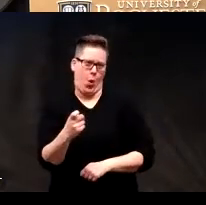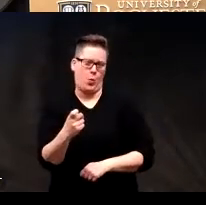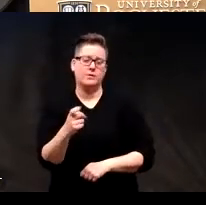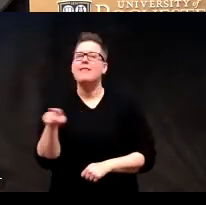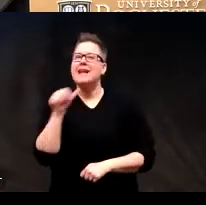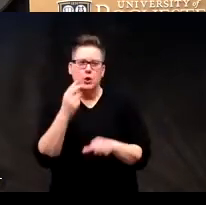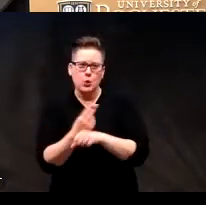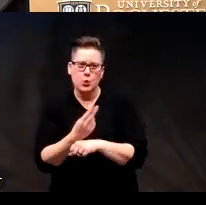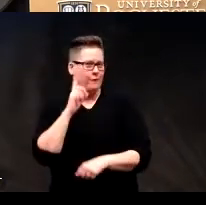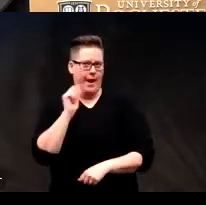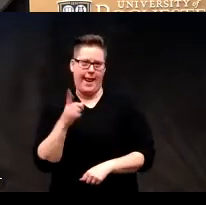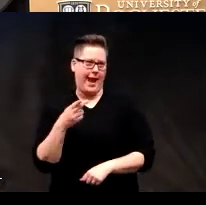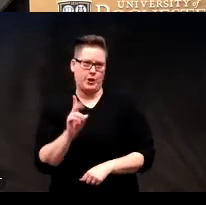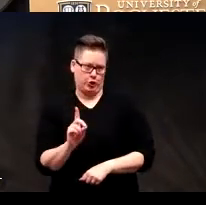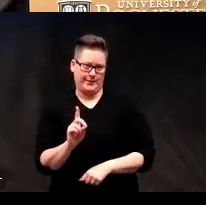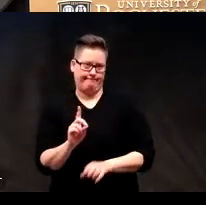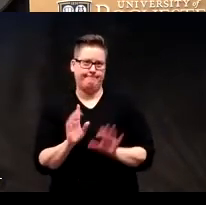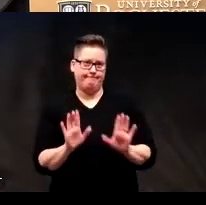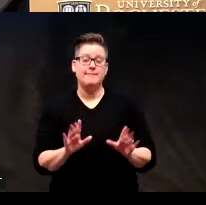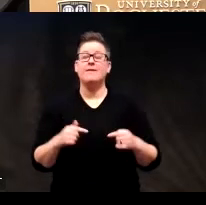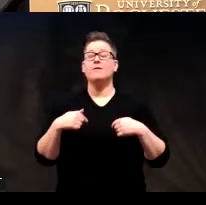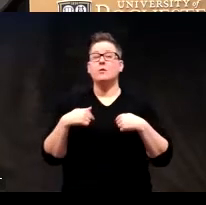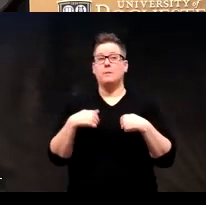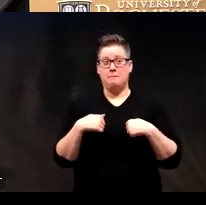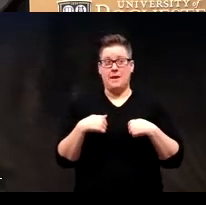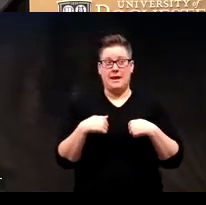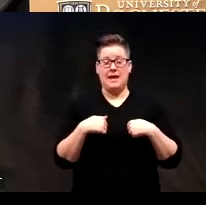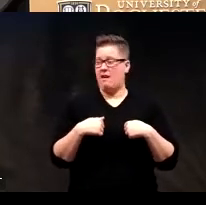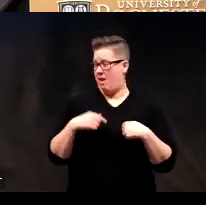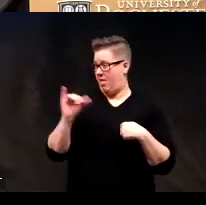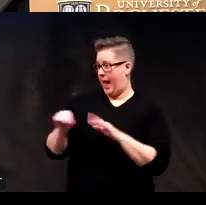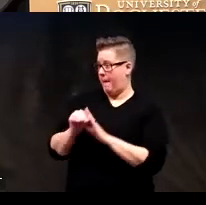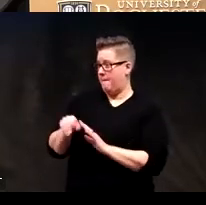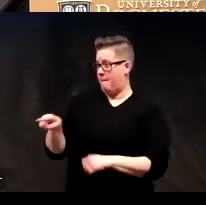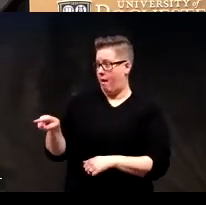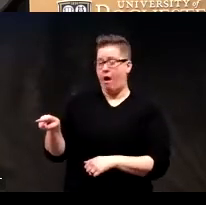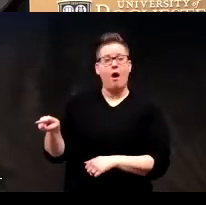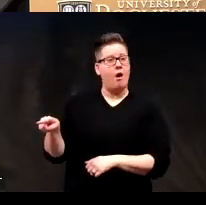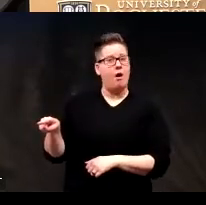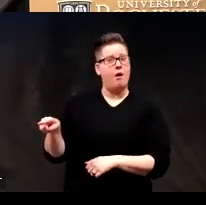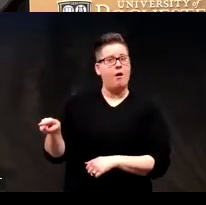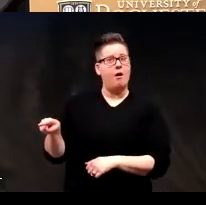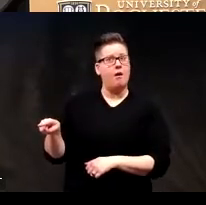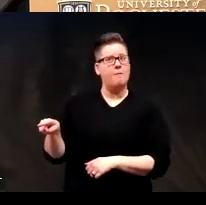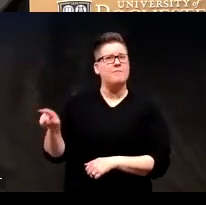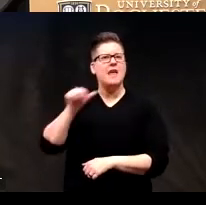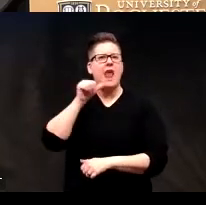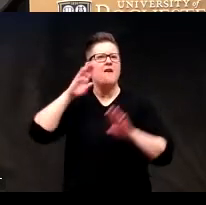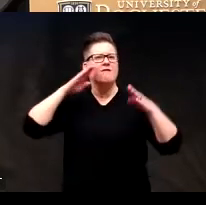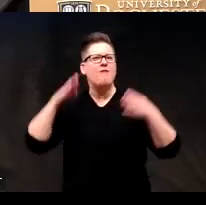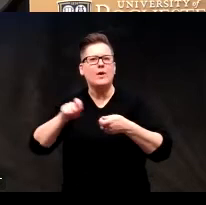but not with ADHD. And for me, the model is one that does not really focus